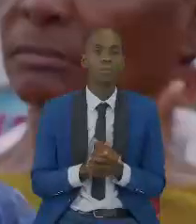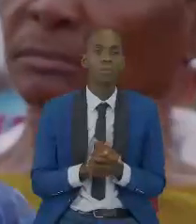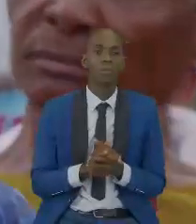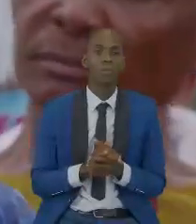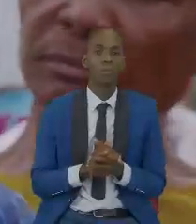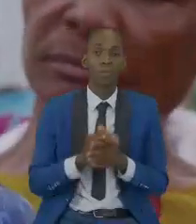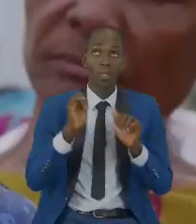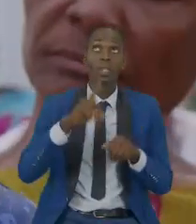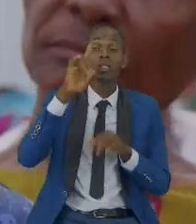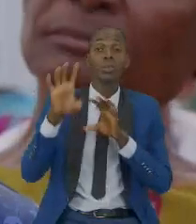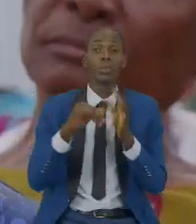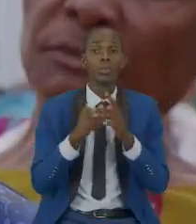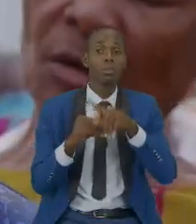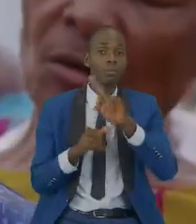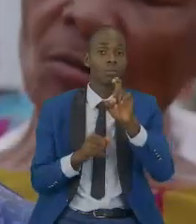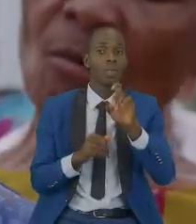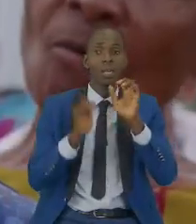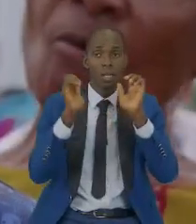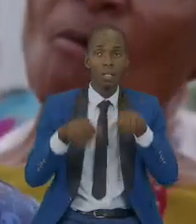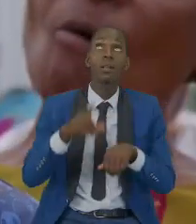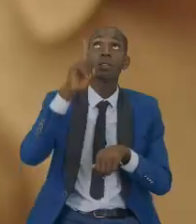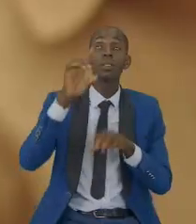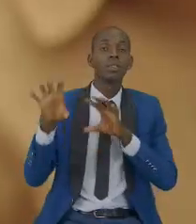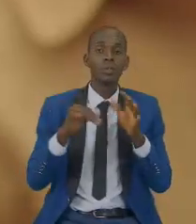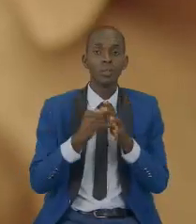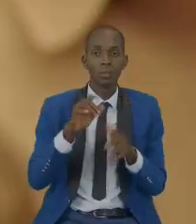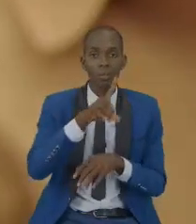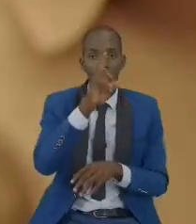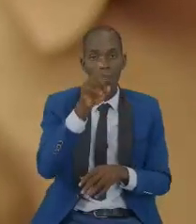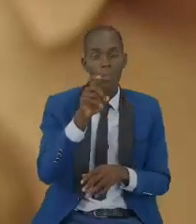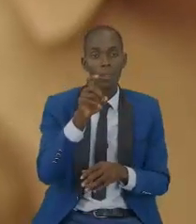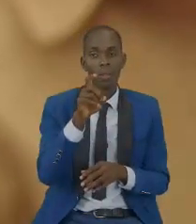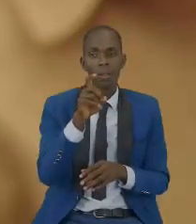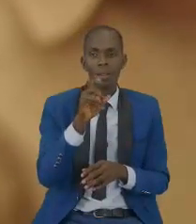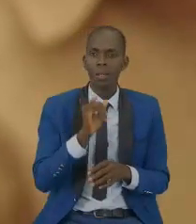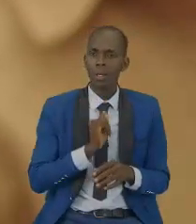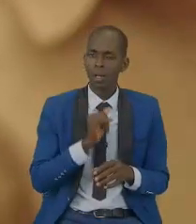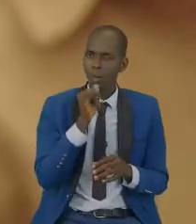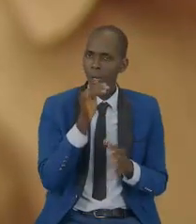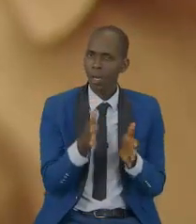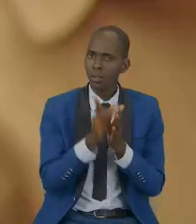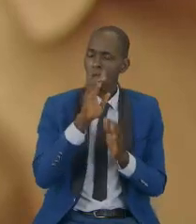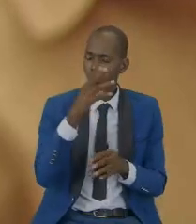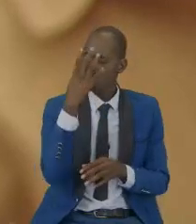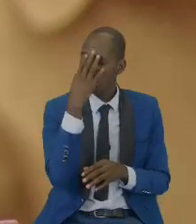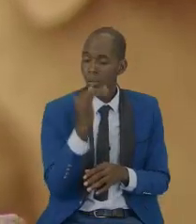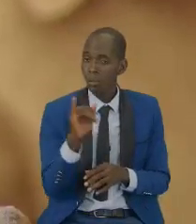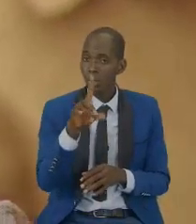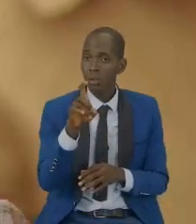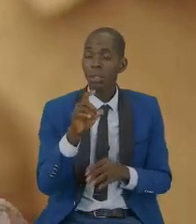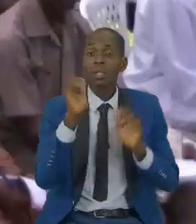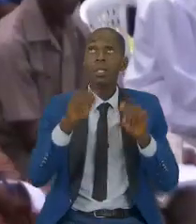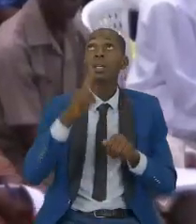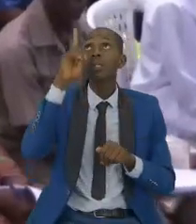Can he do it? I said, can he do it? My people have gone to sleep. I said, can he do